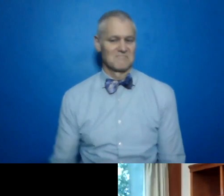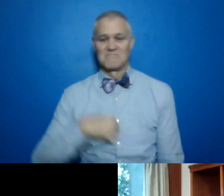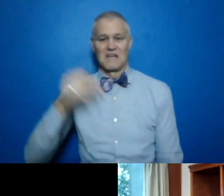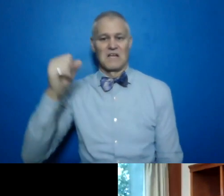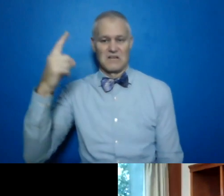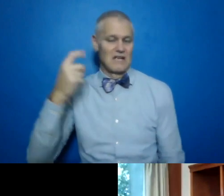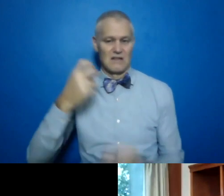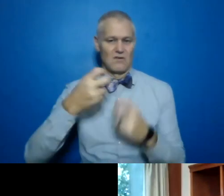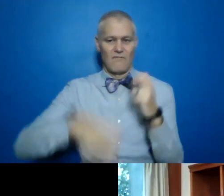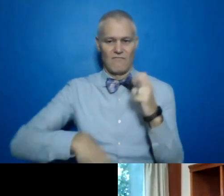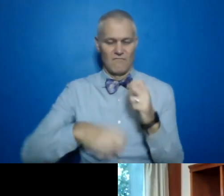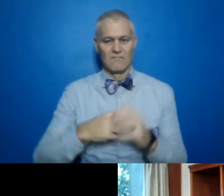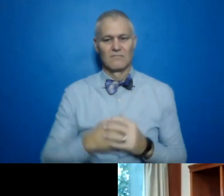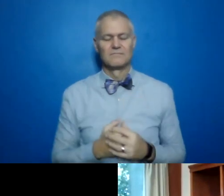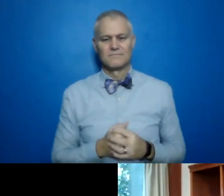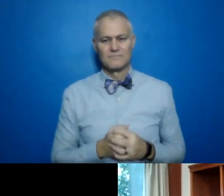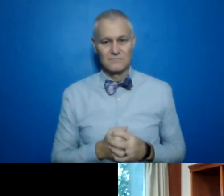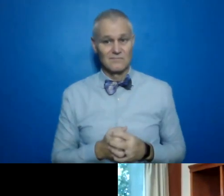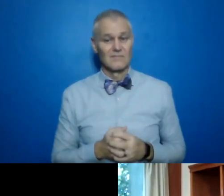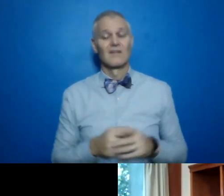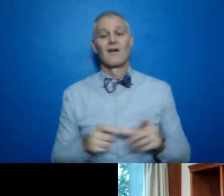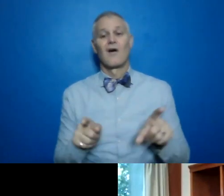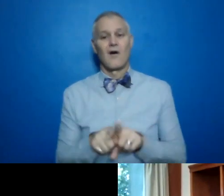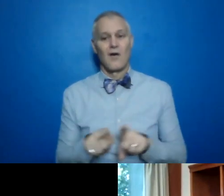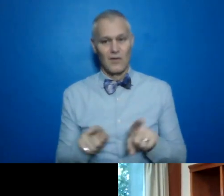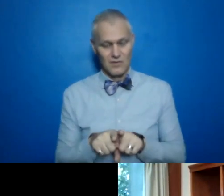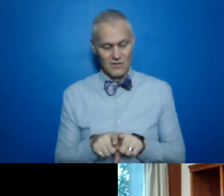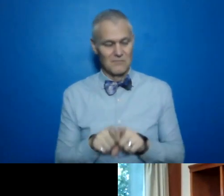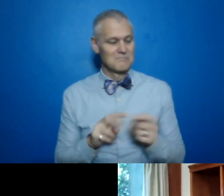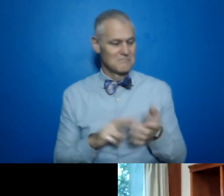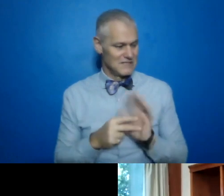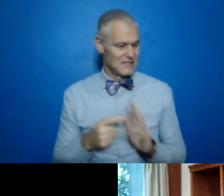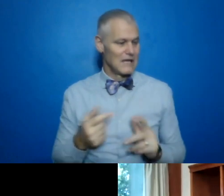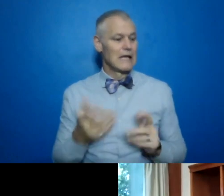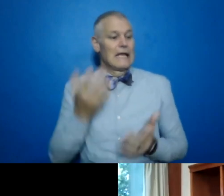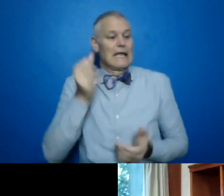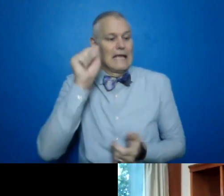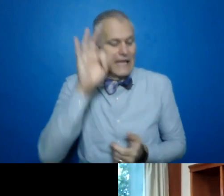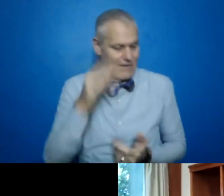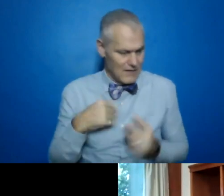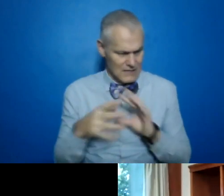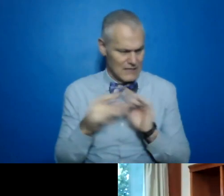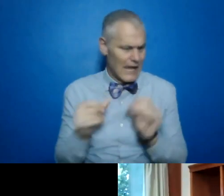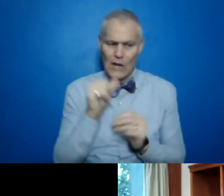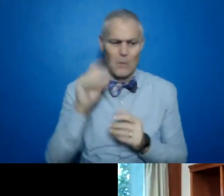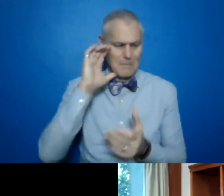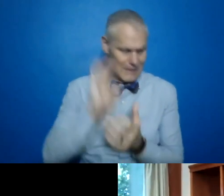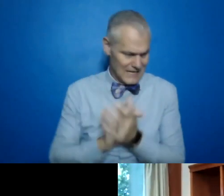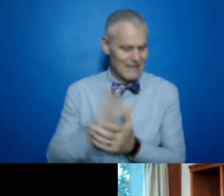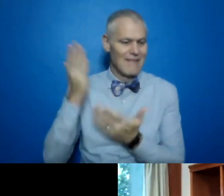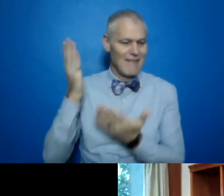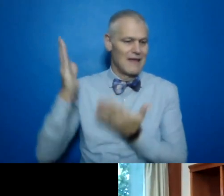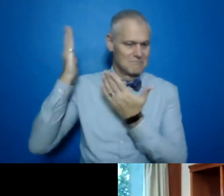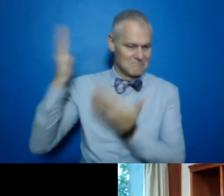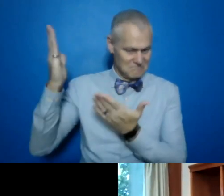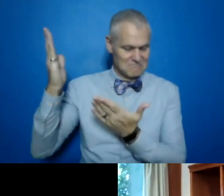to do. And it also means, once I've said that I no longer believe that,